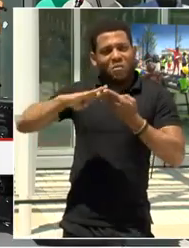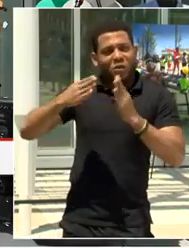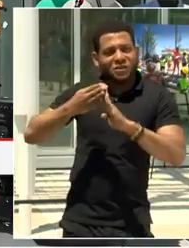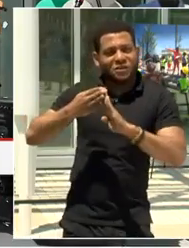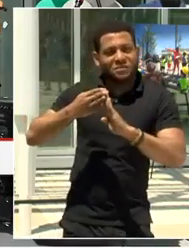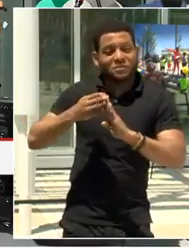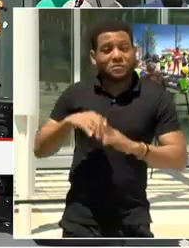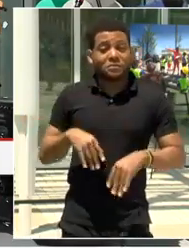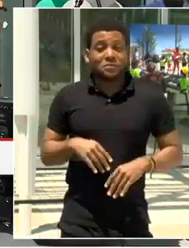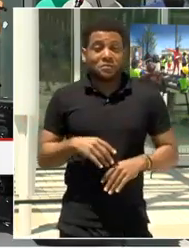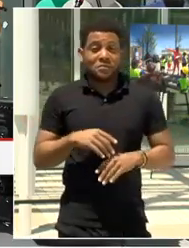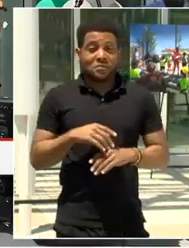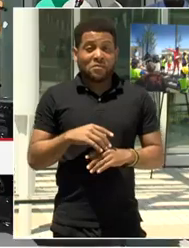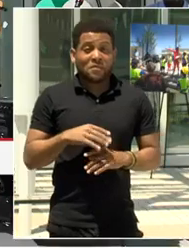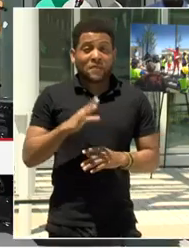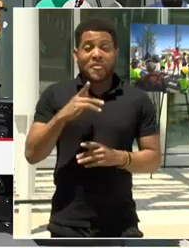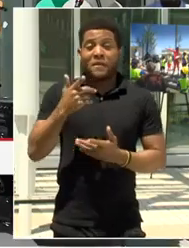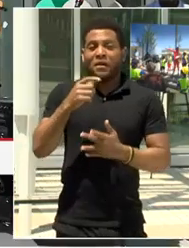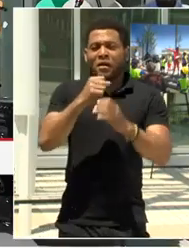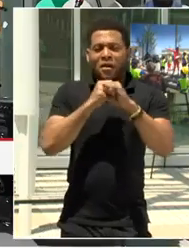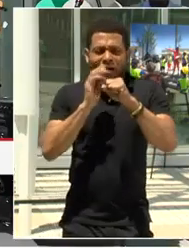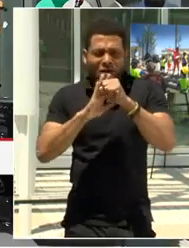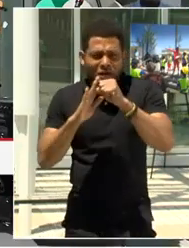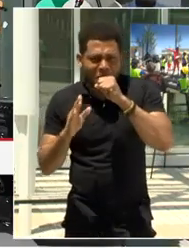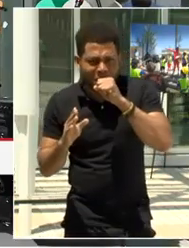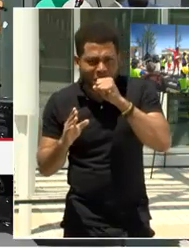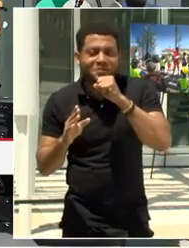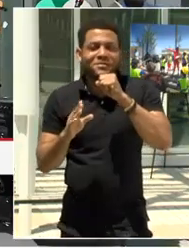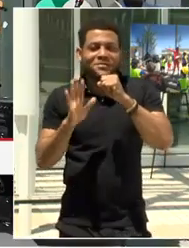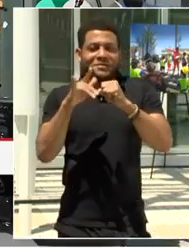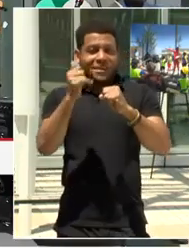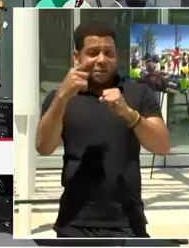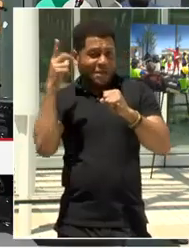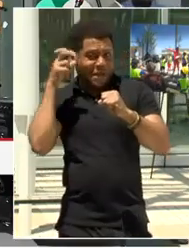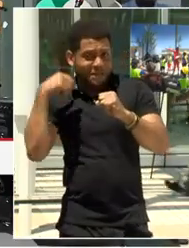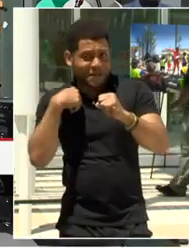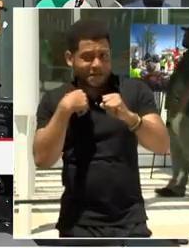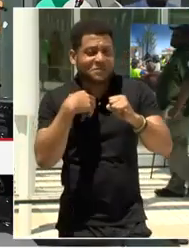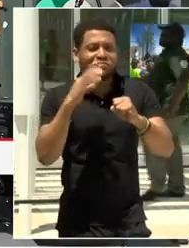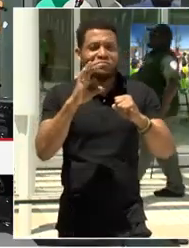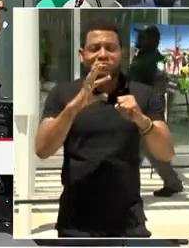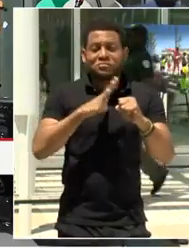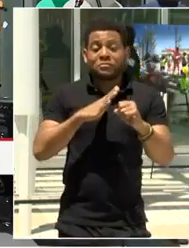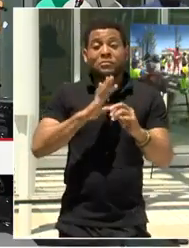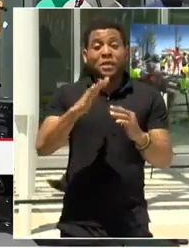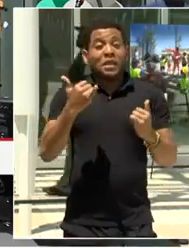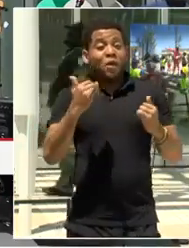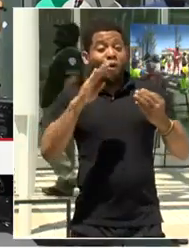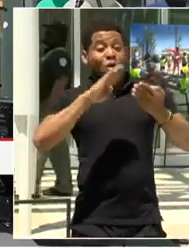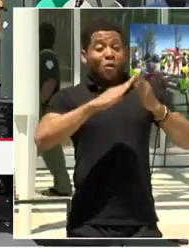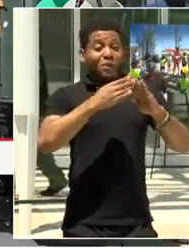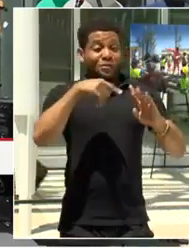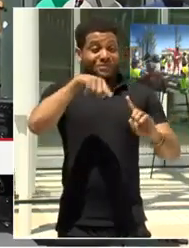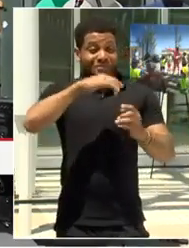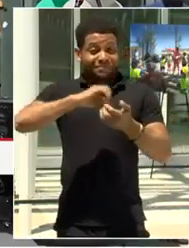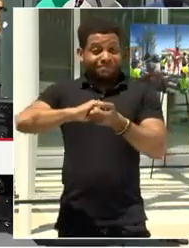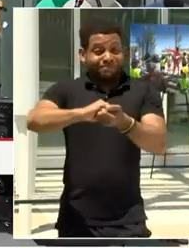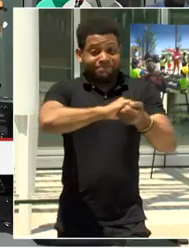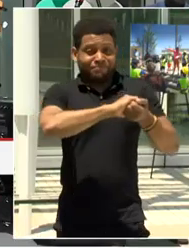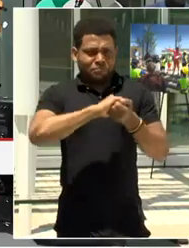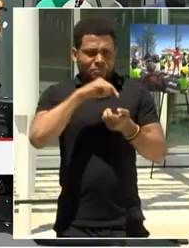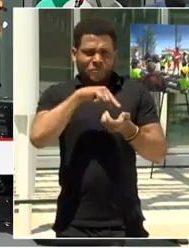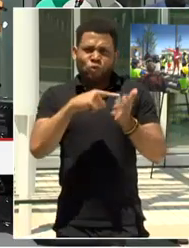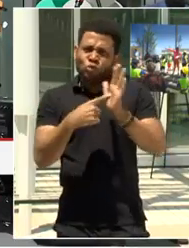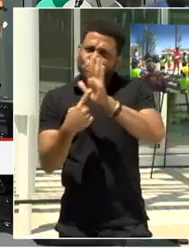thank you. We made clear that the status quo wasn't going to cut it.